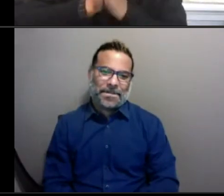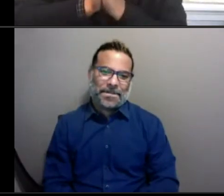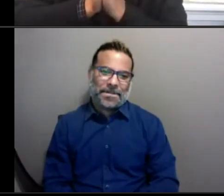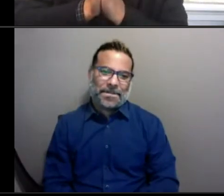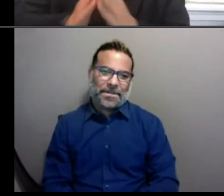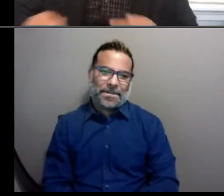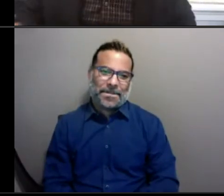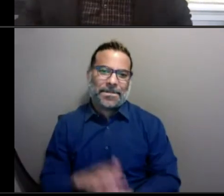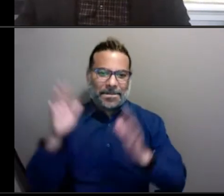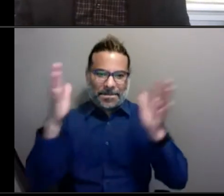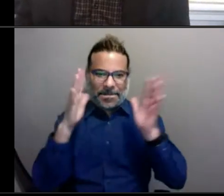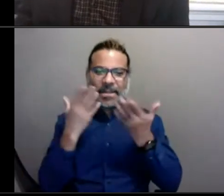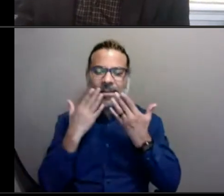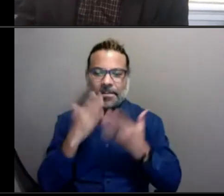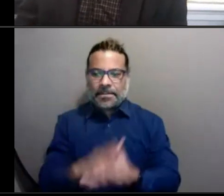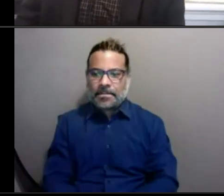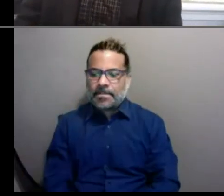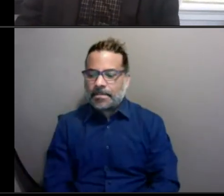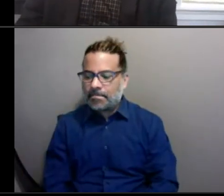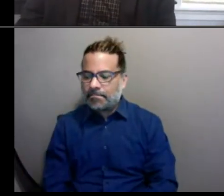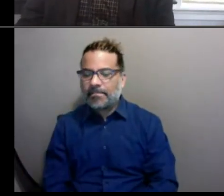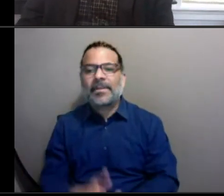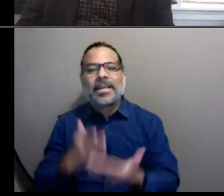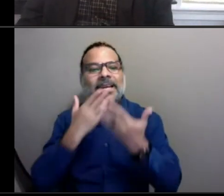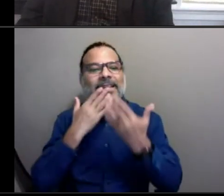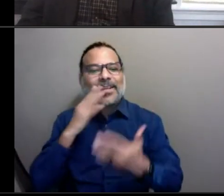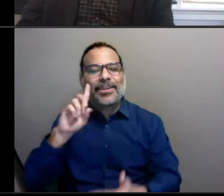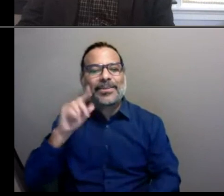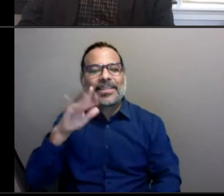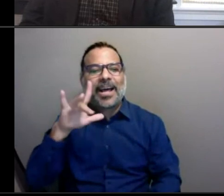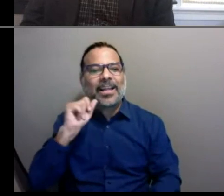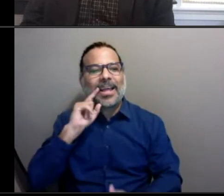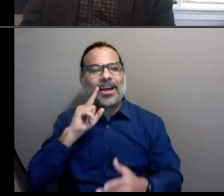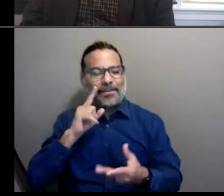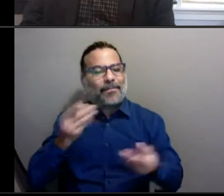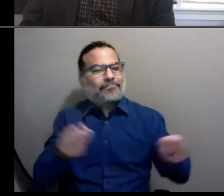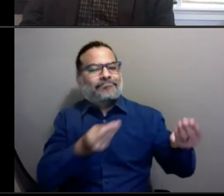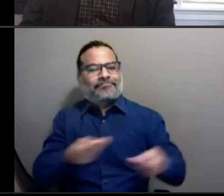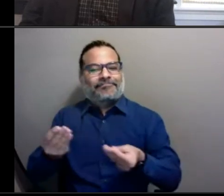Thank you. Thank you, Dahlia, for moderating the session.